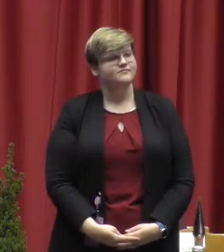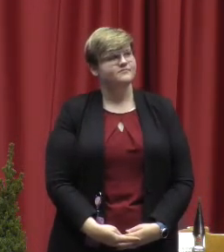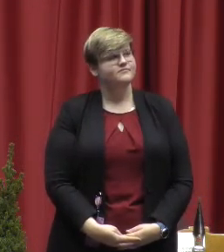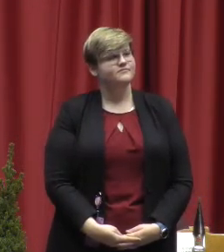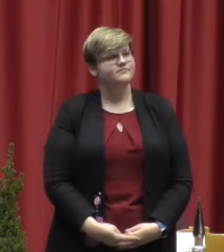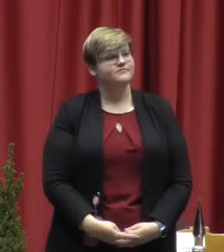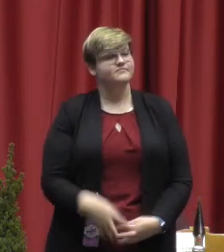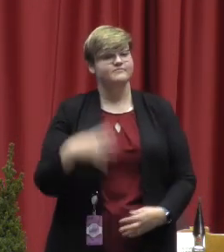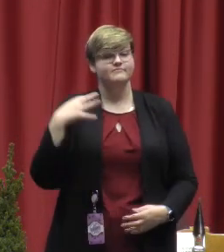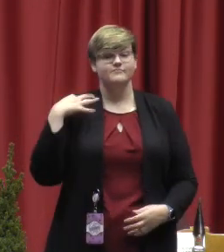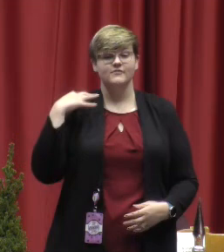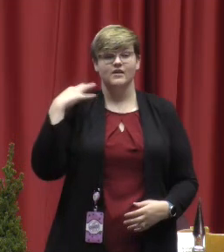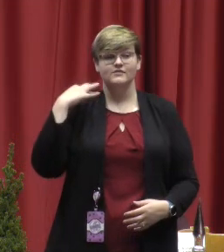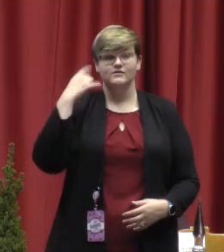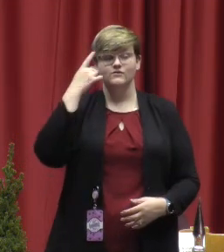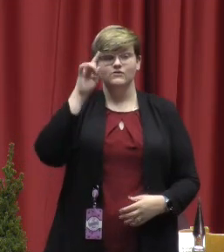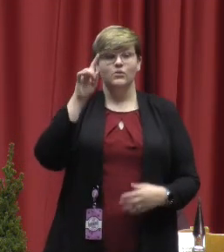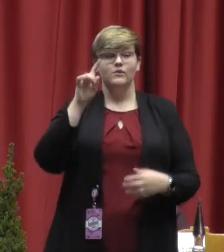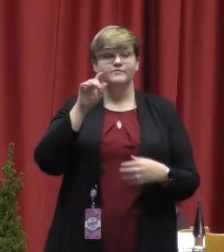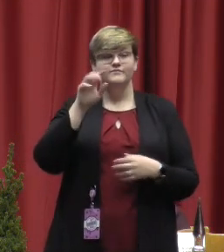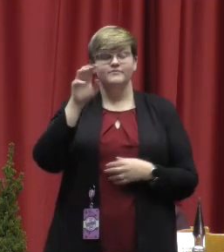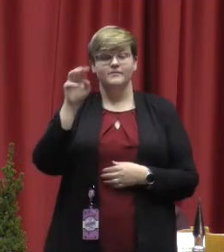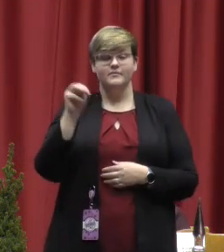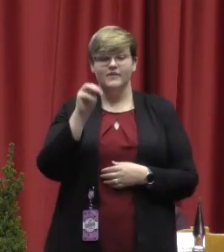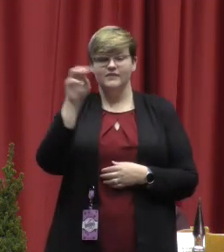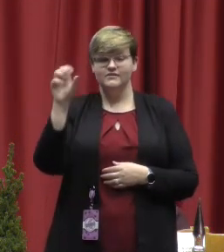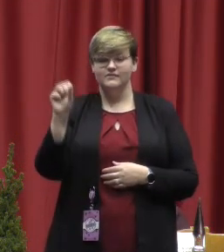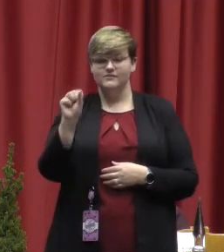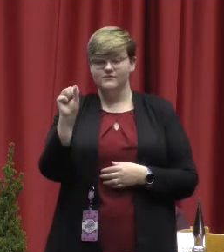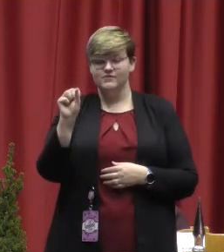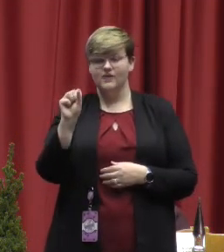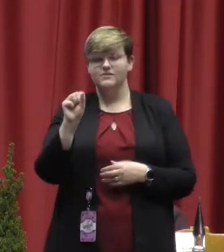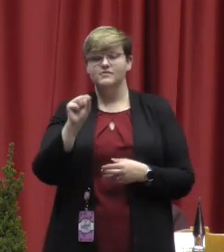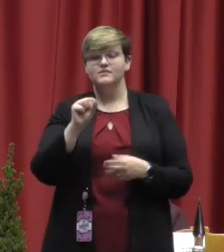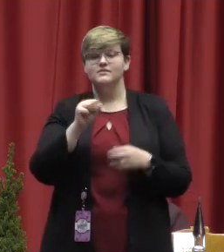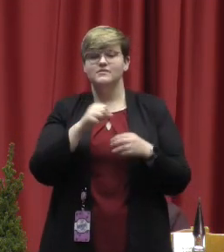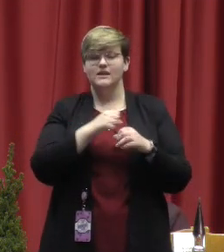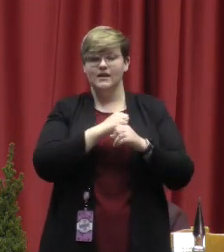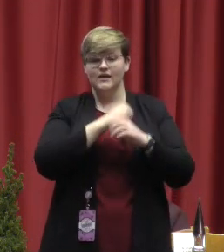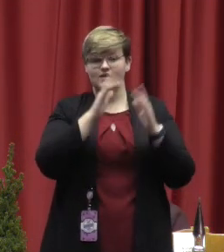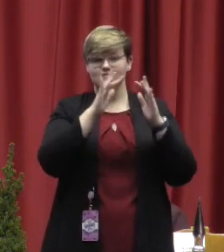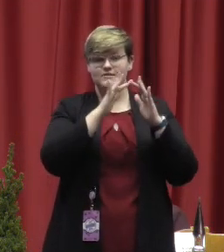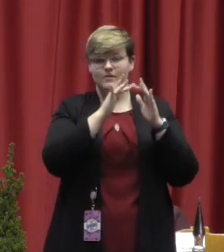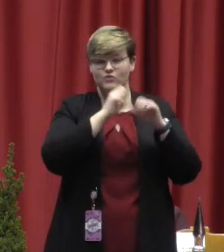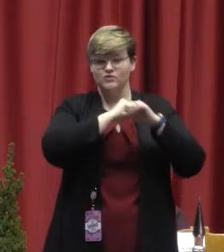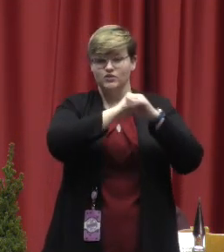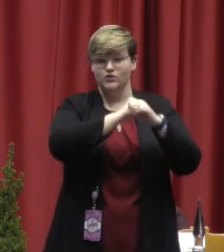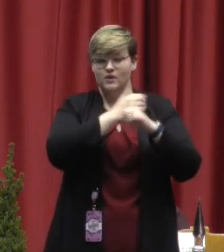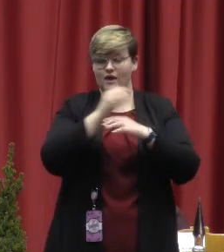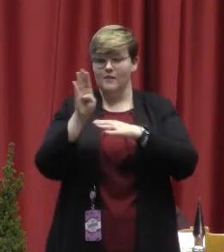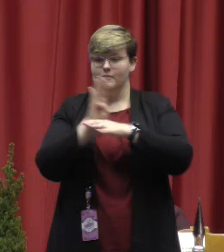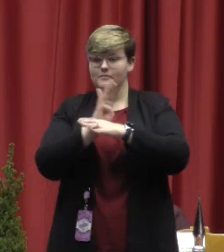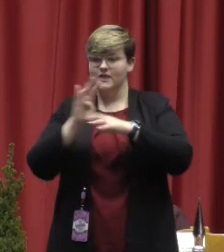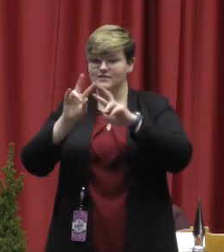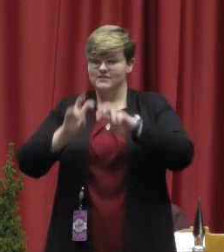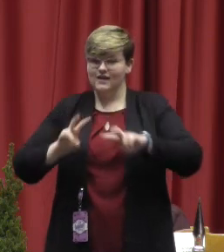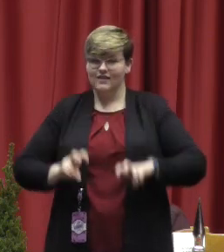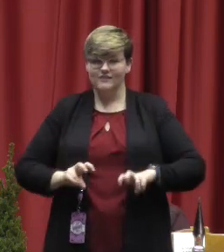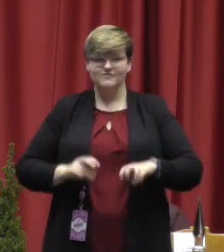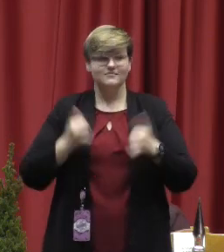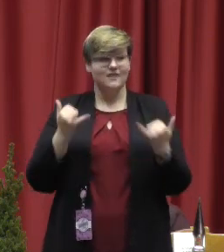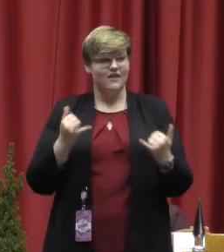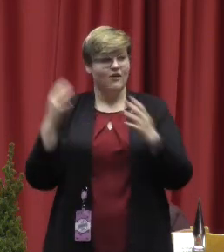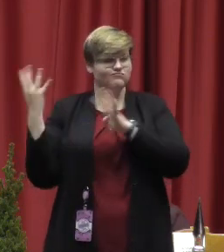Will the candidates for the Master of Science in Cybersecurity and Business Analytics come forward